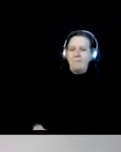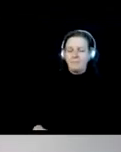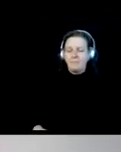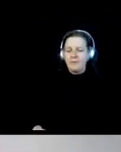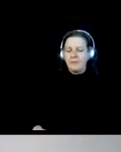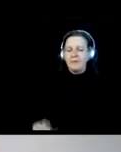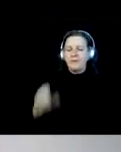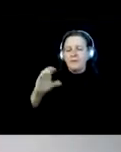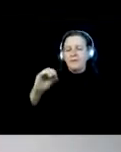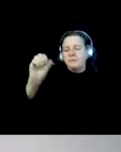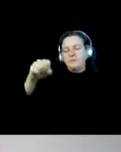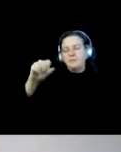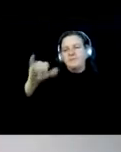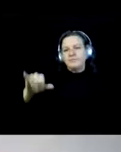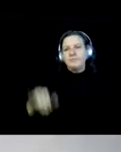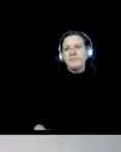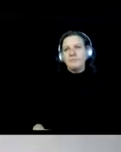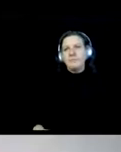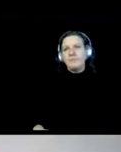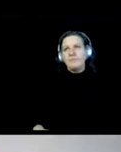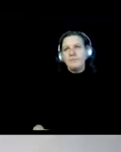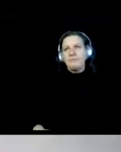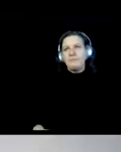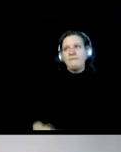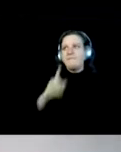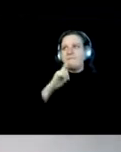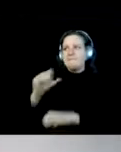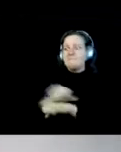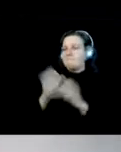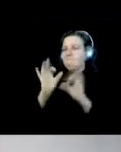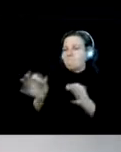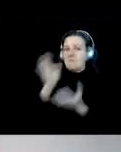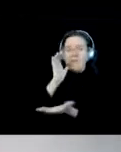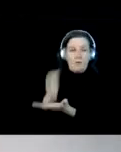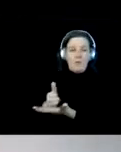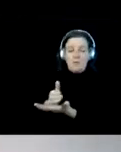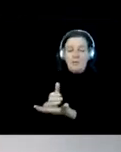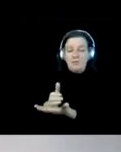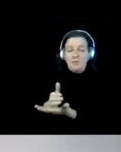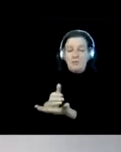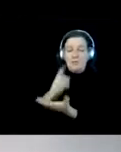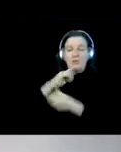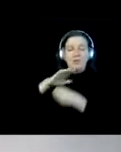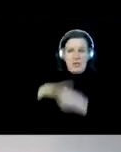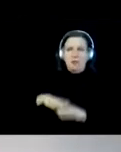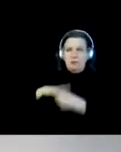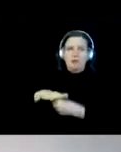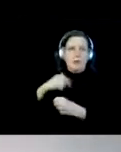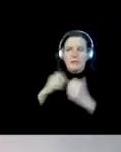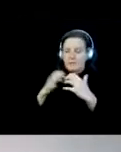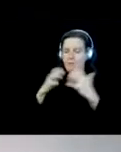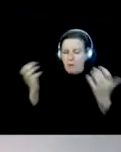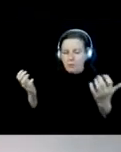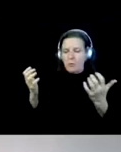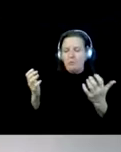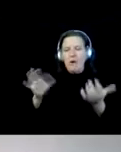So yeah, that was actually, yeah, difficult images. I mean, it stresses me out so much to kind